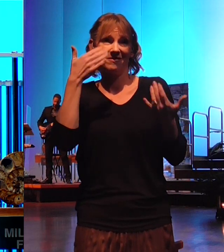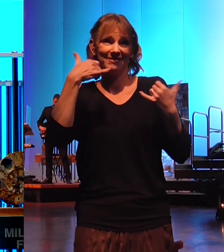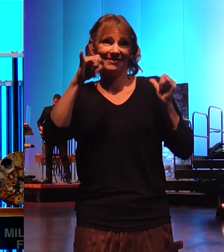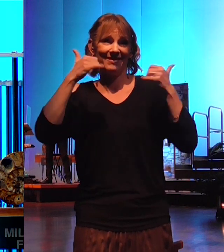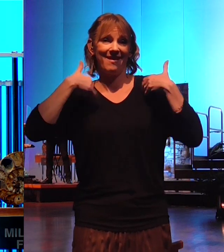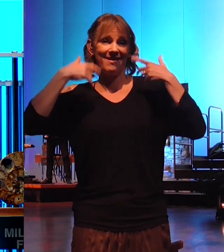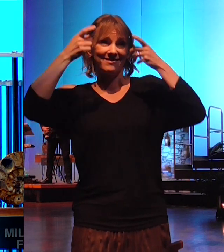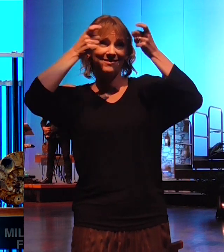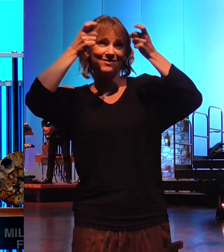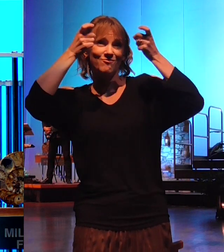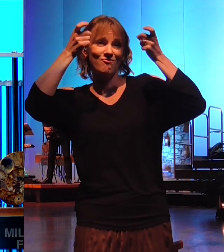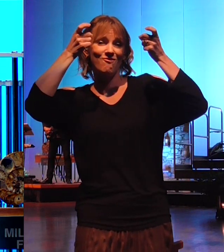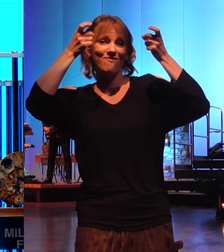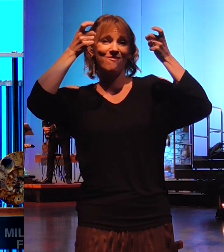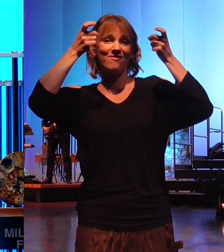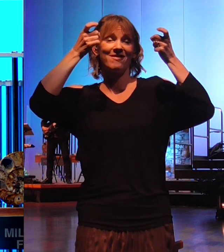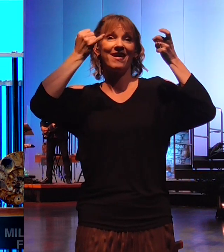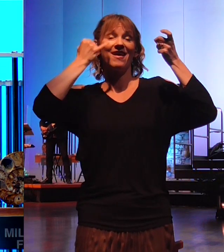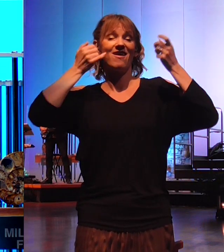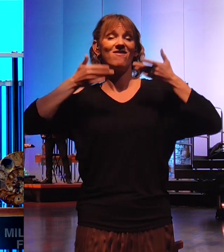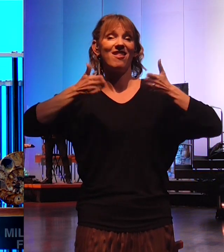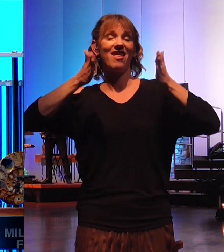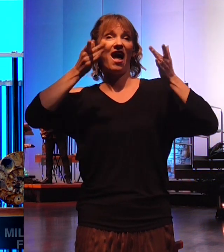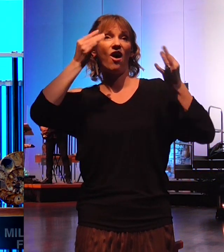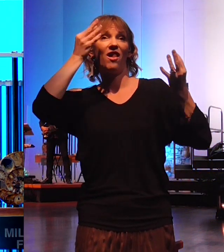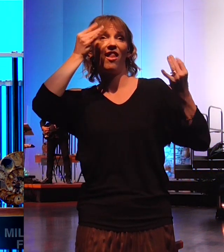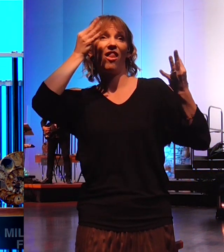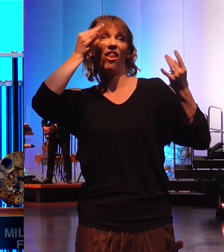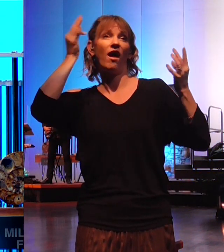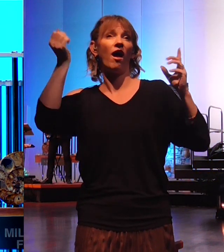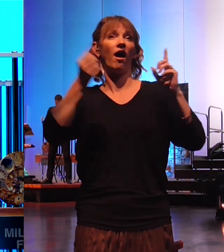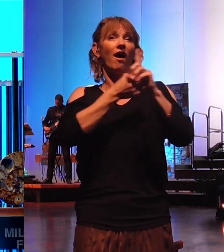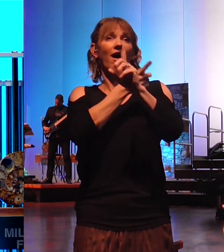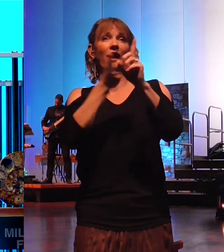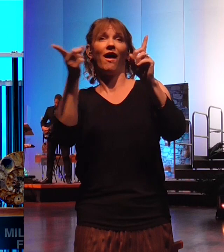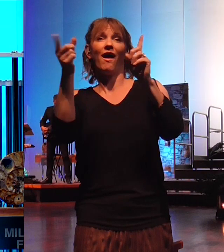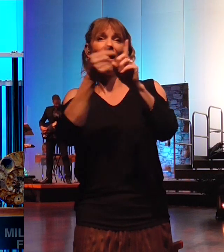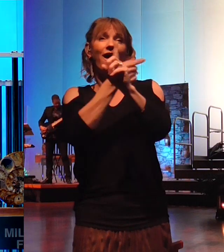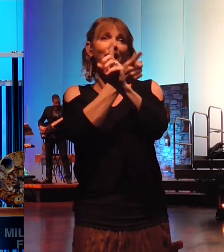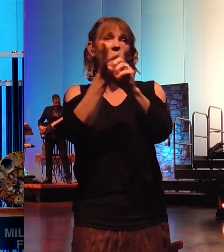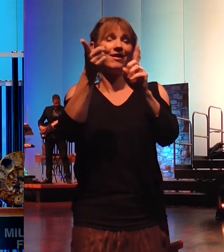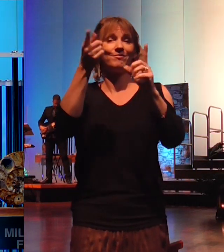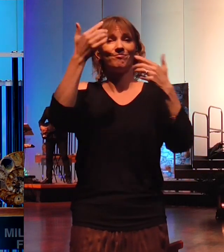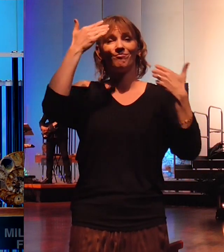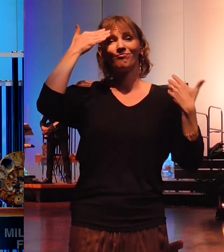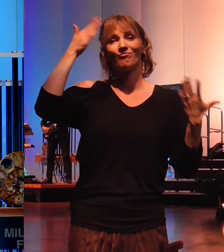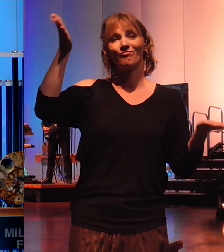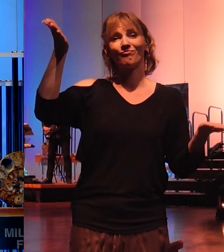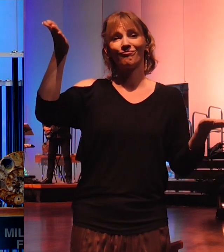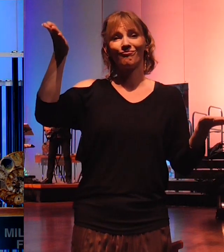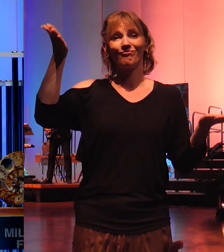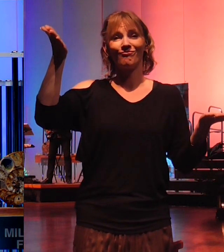And if you let it idle, ain't no telling where it'll go.